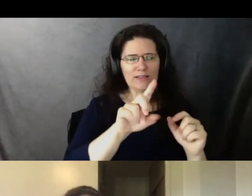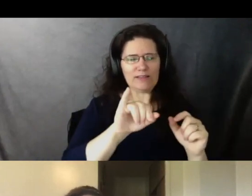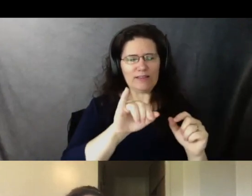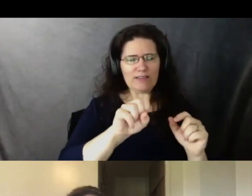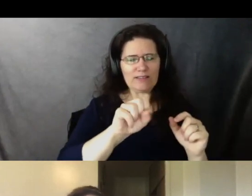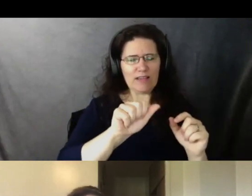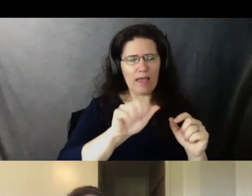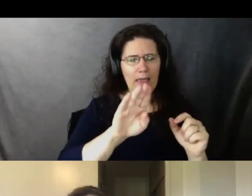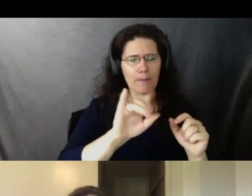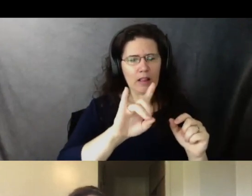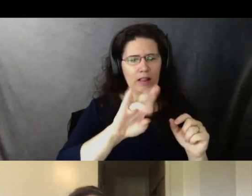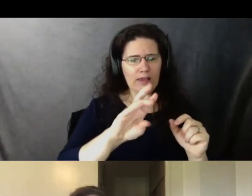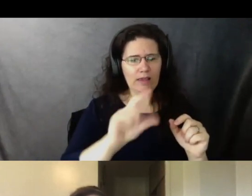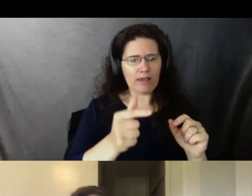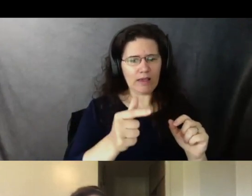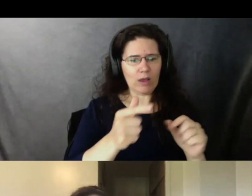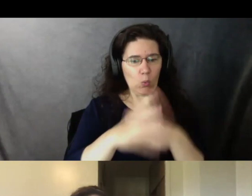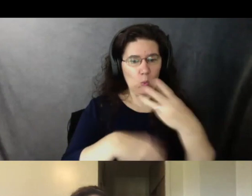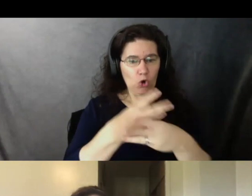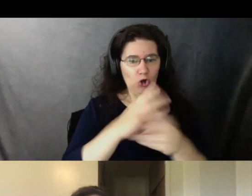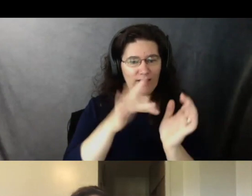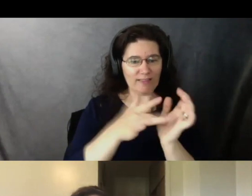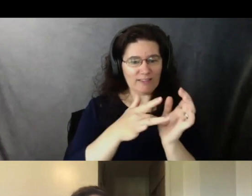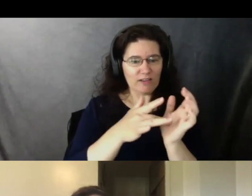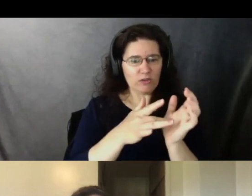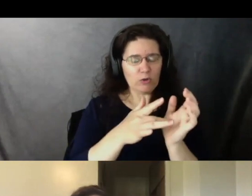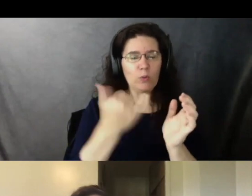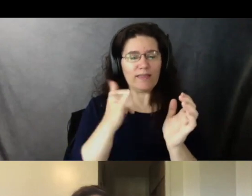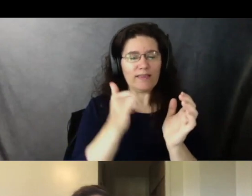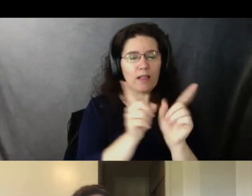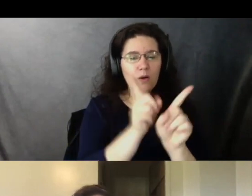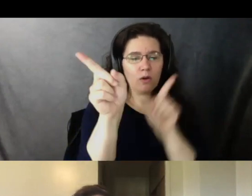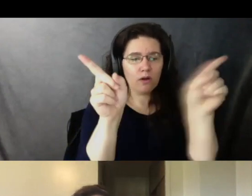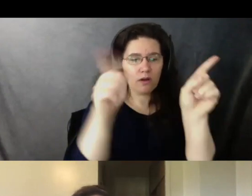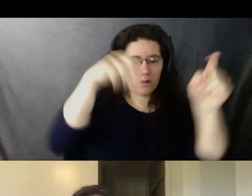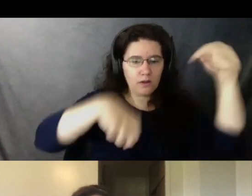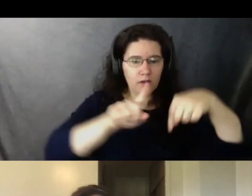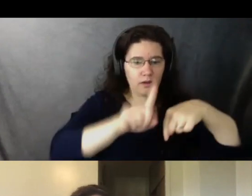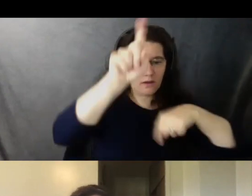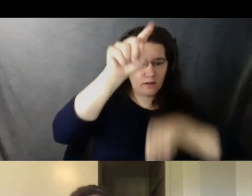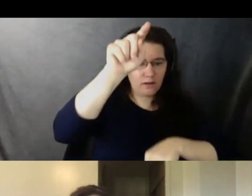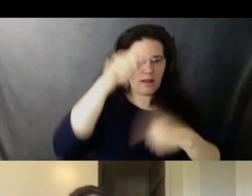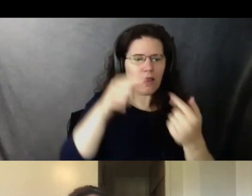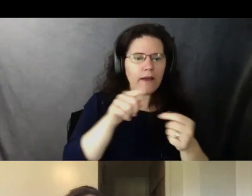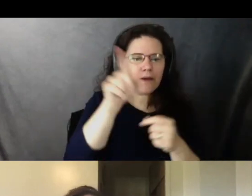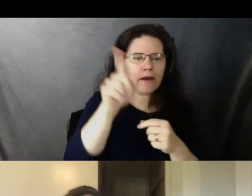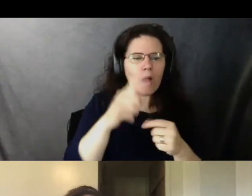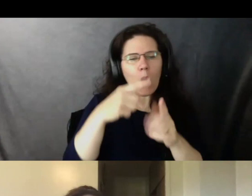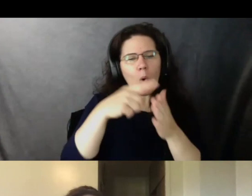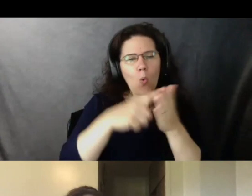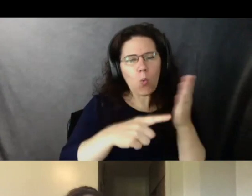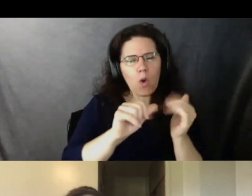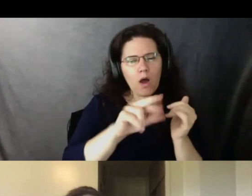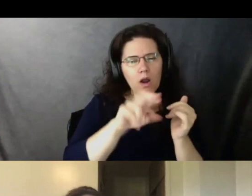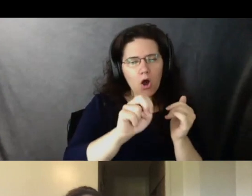arrows going out to titles like what are the barriers, environmental